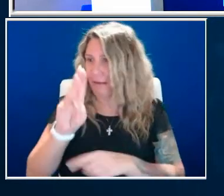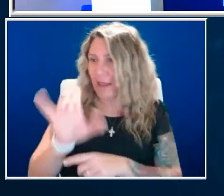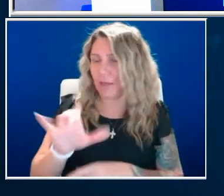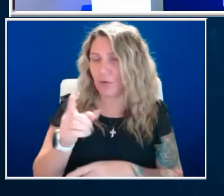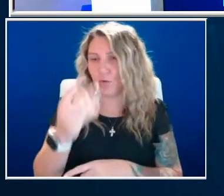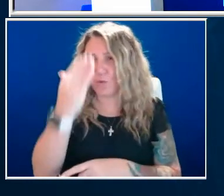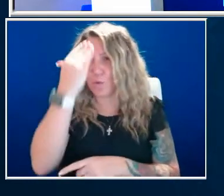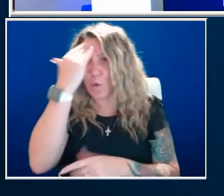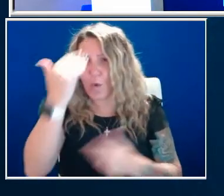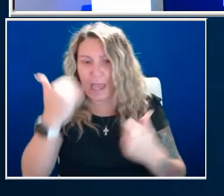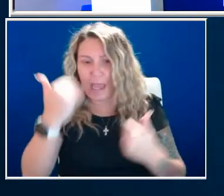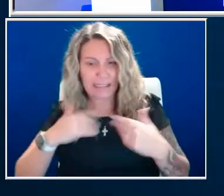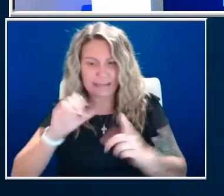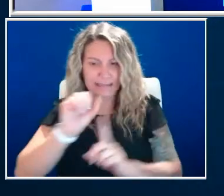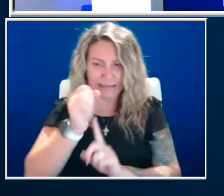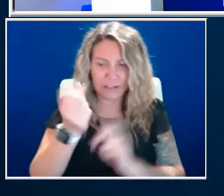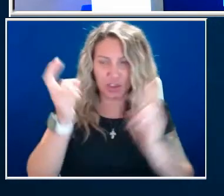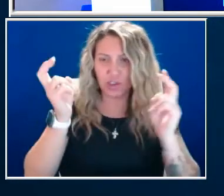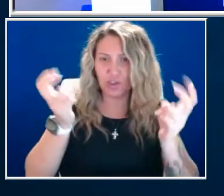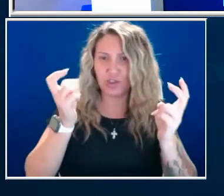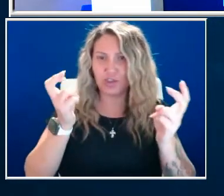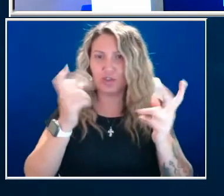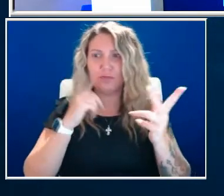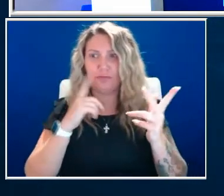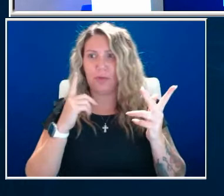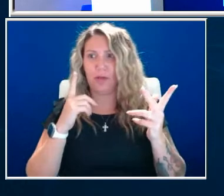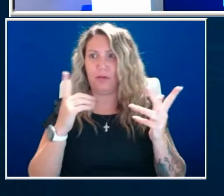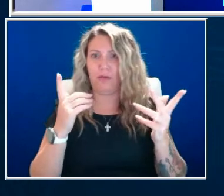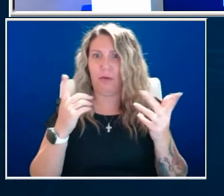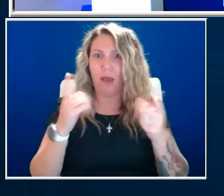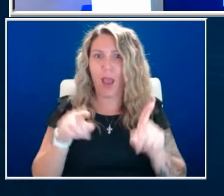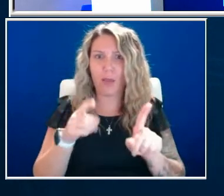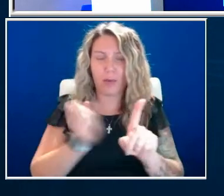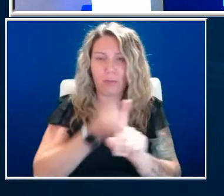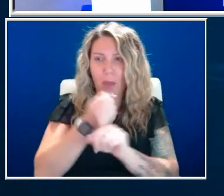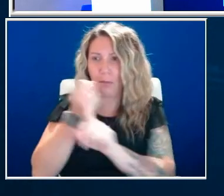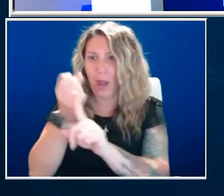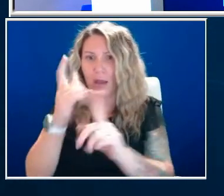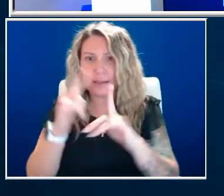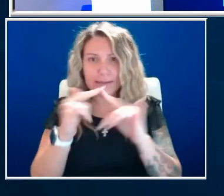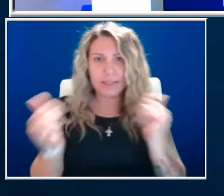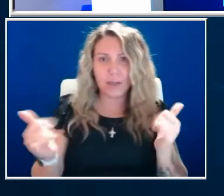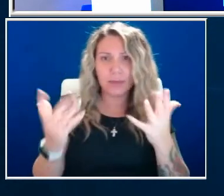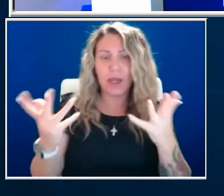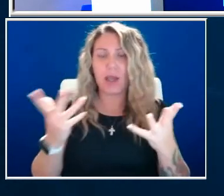were meeting up at the same time must have been a very concerning moment for you.